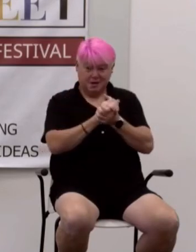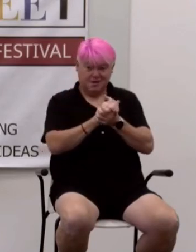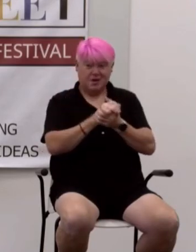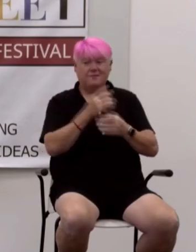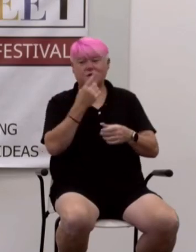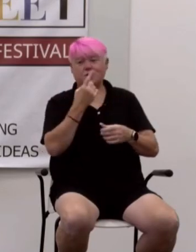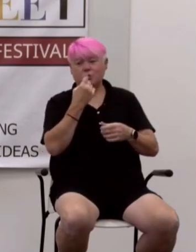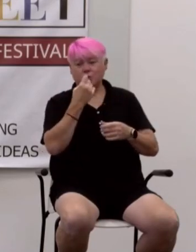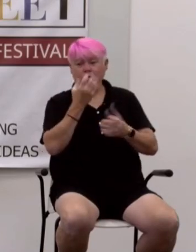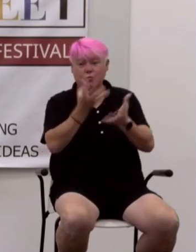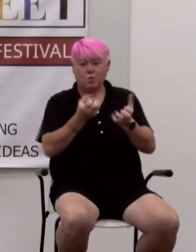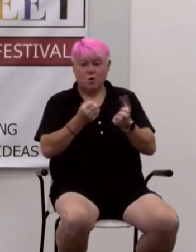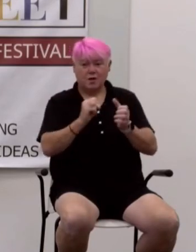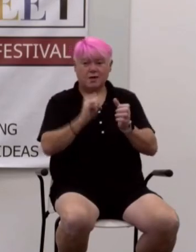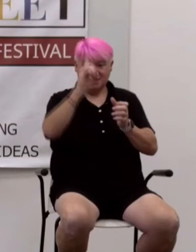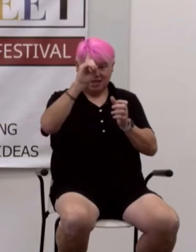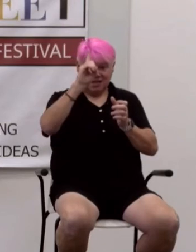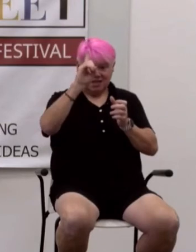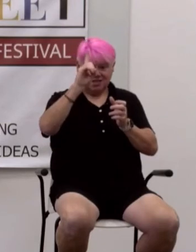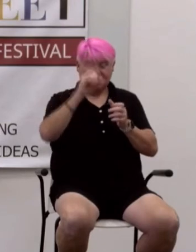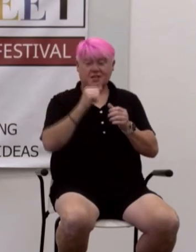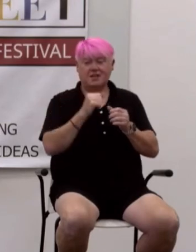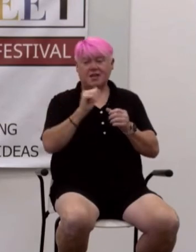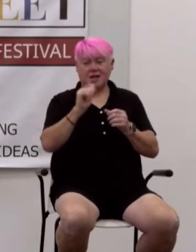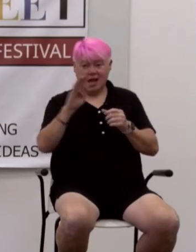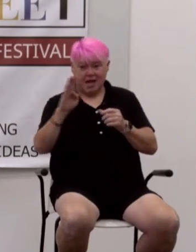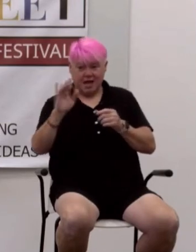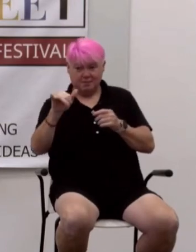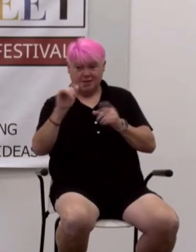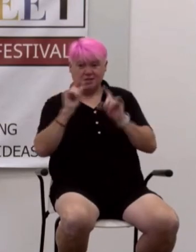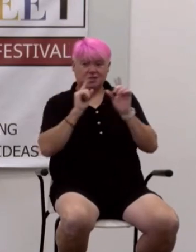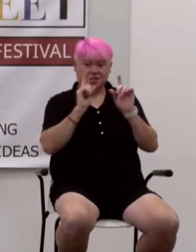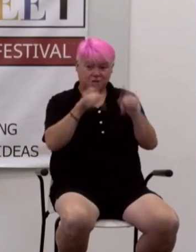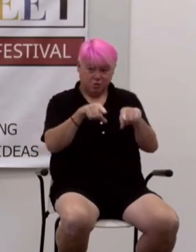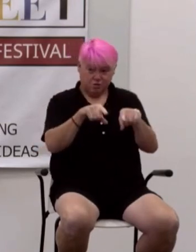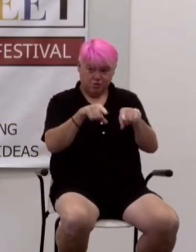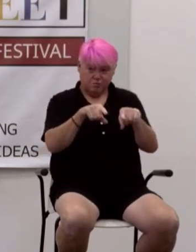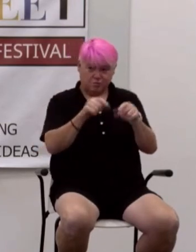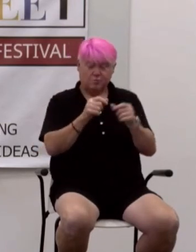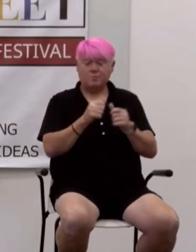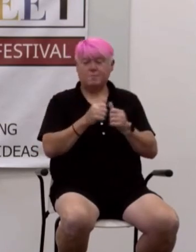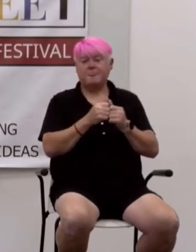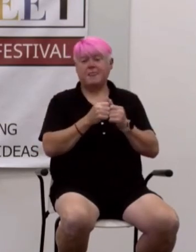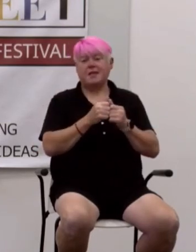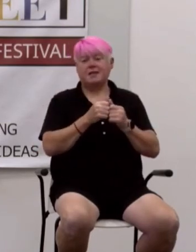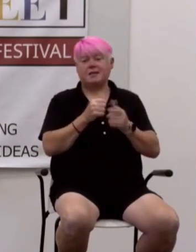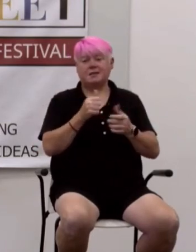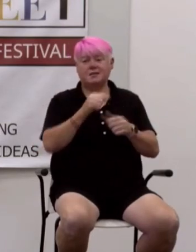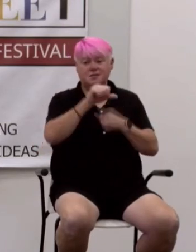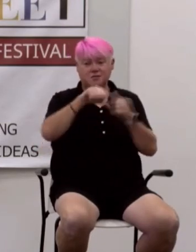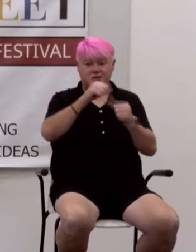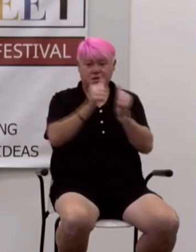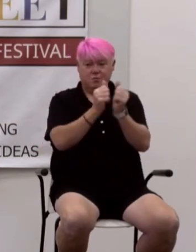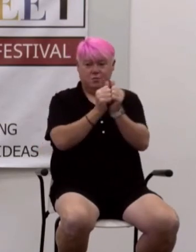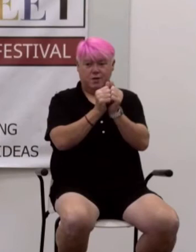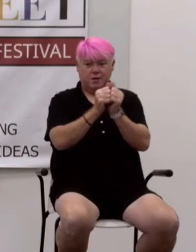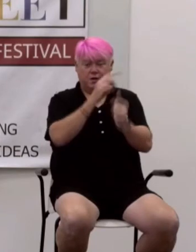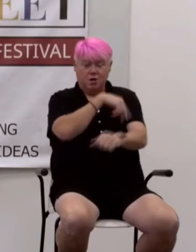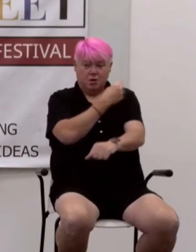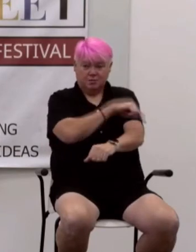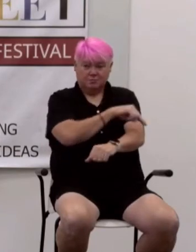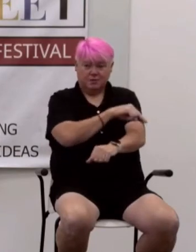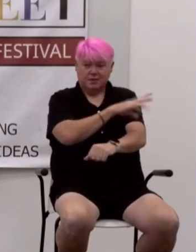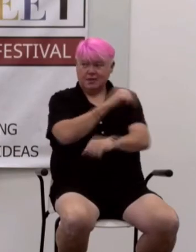religion and an abbey was a good idea. And the abbey she goes to is associated with a hospital and with a